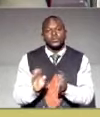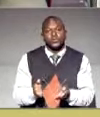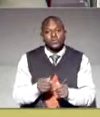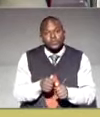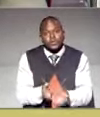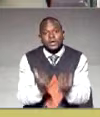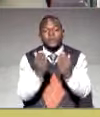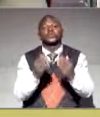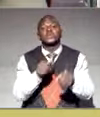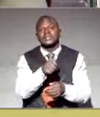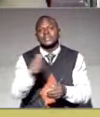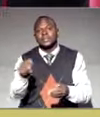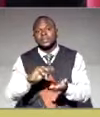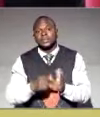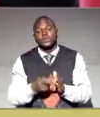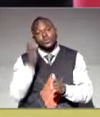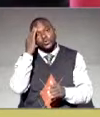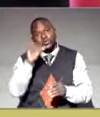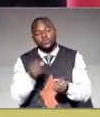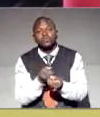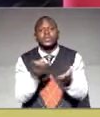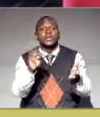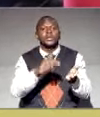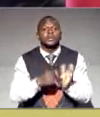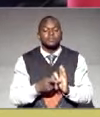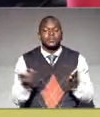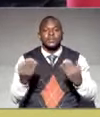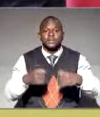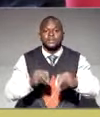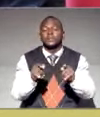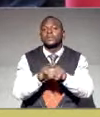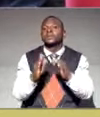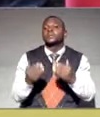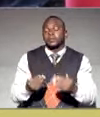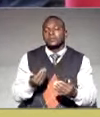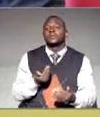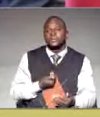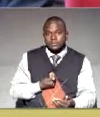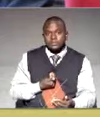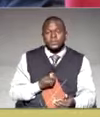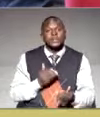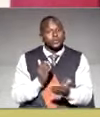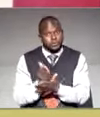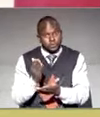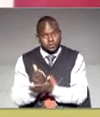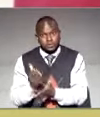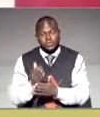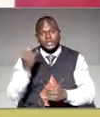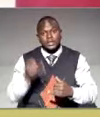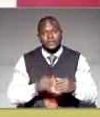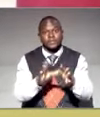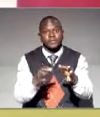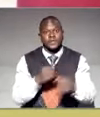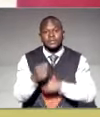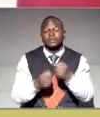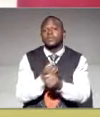these projects, and we know a number of these projects are definitely being implemented, and we are definitely sure that by the end of the financial year,